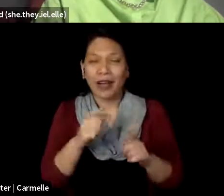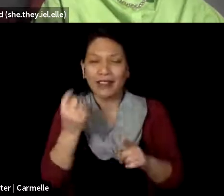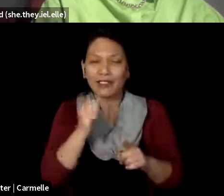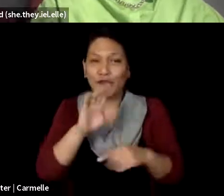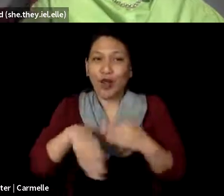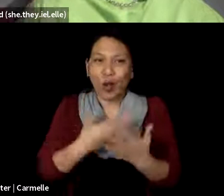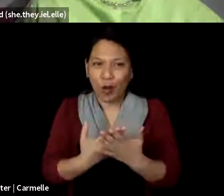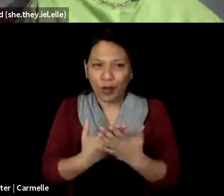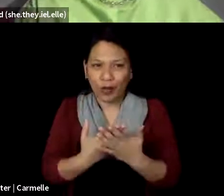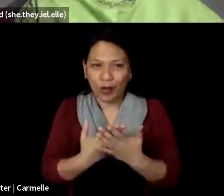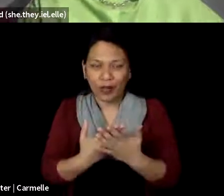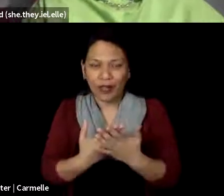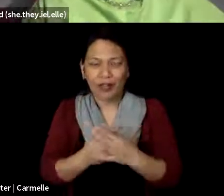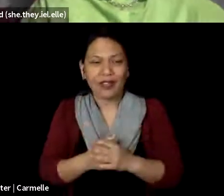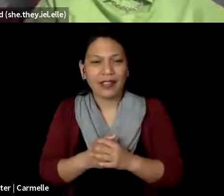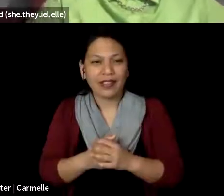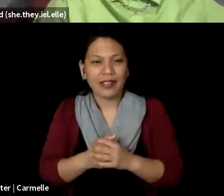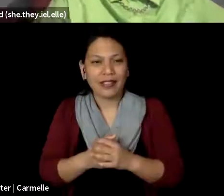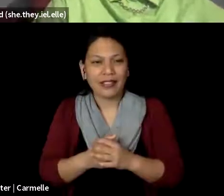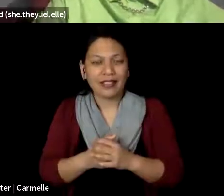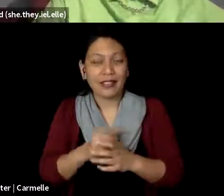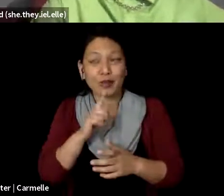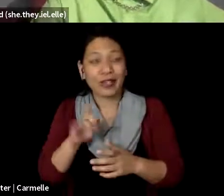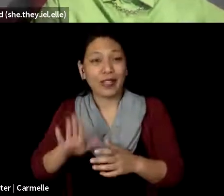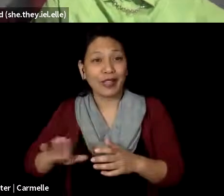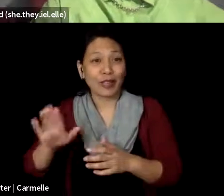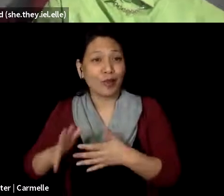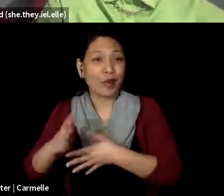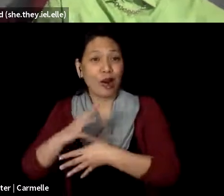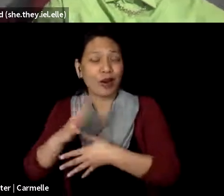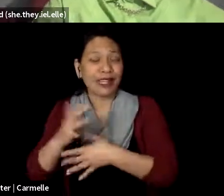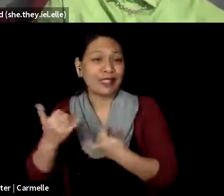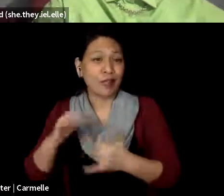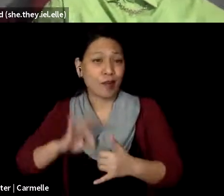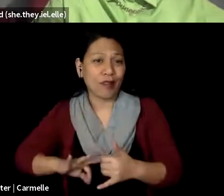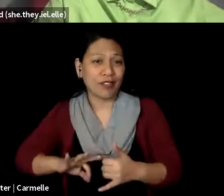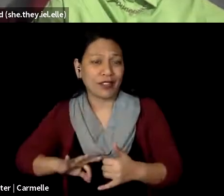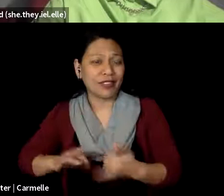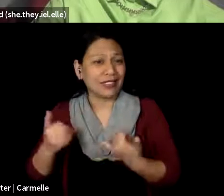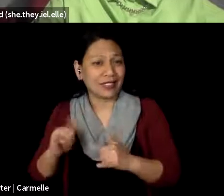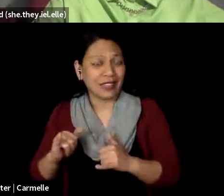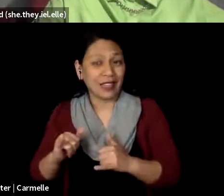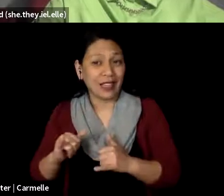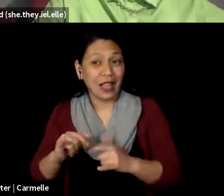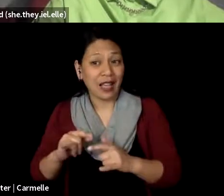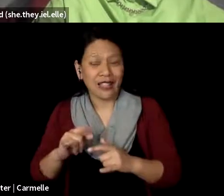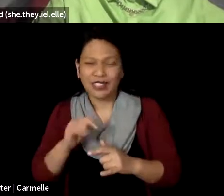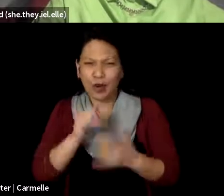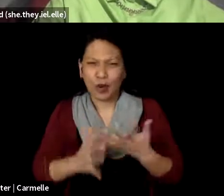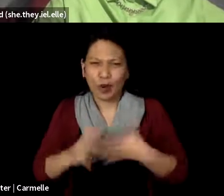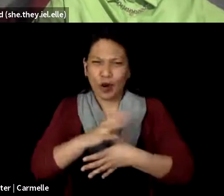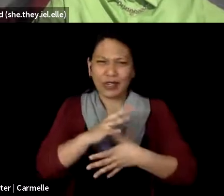at the core of why they're running is still capitalism, and they're not putting the story first. And so